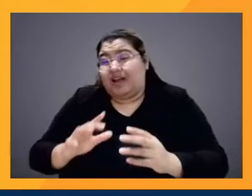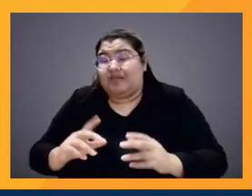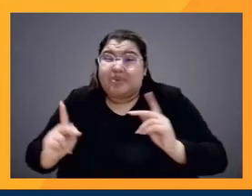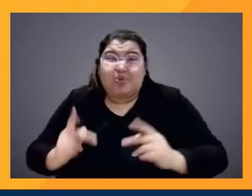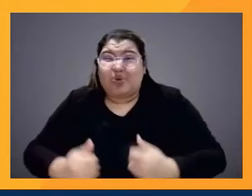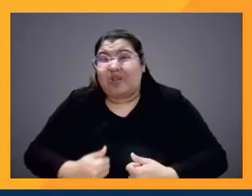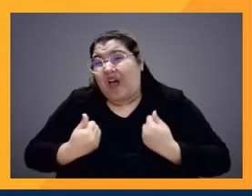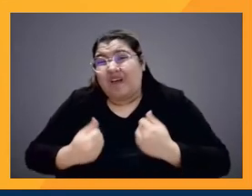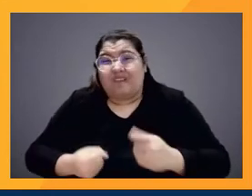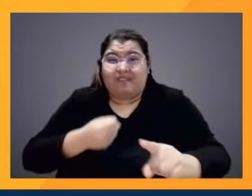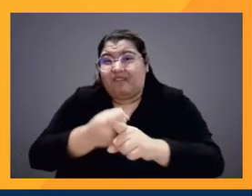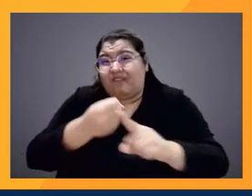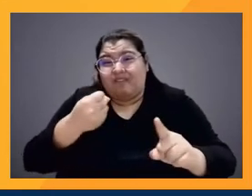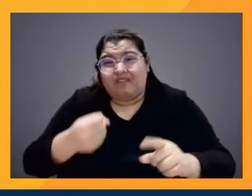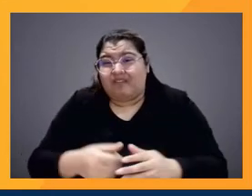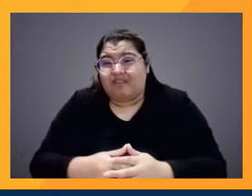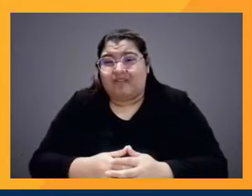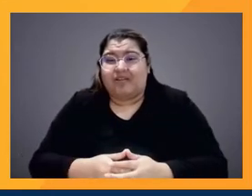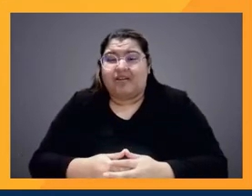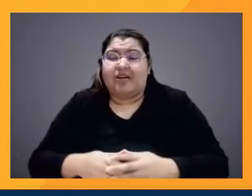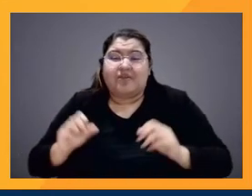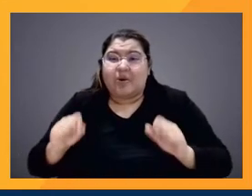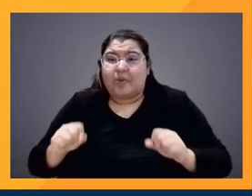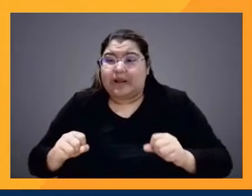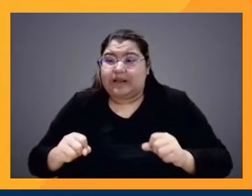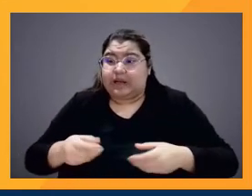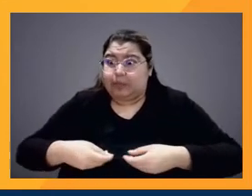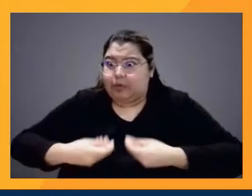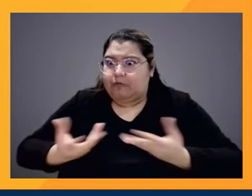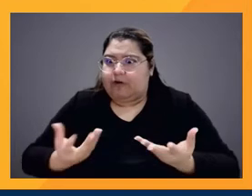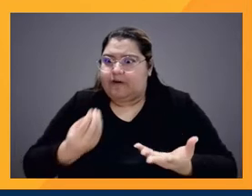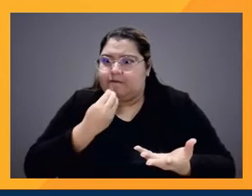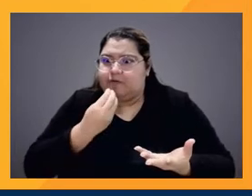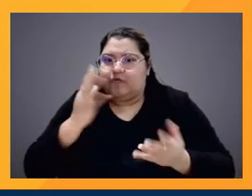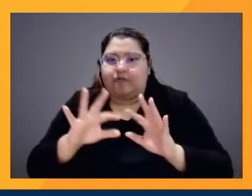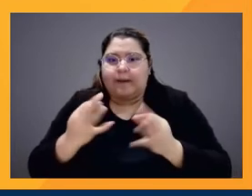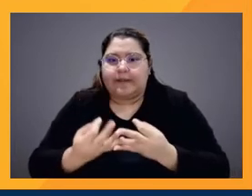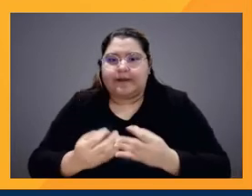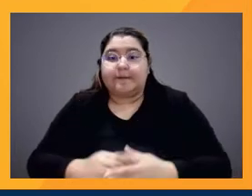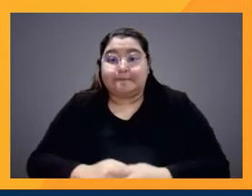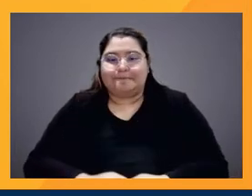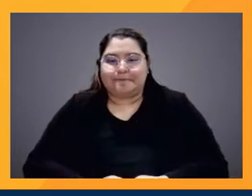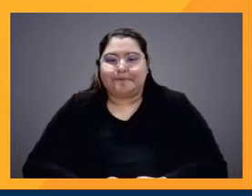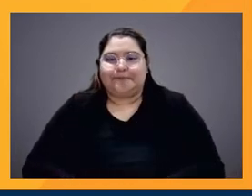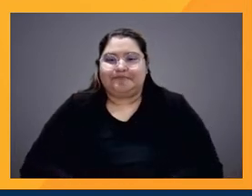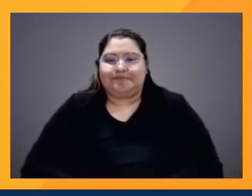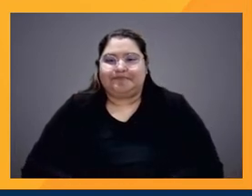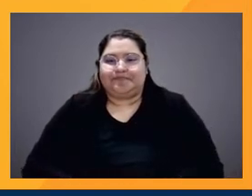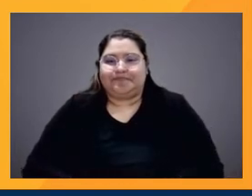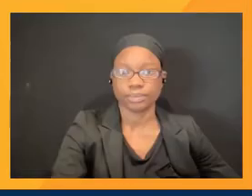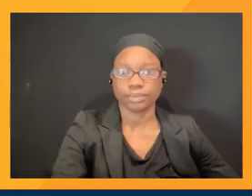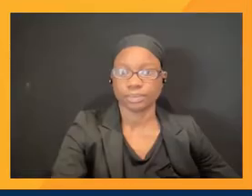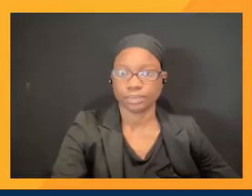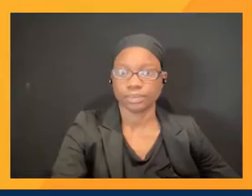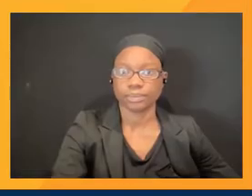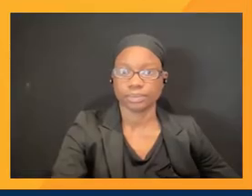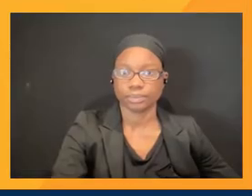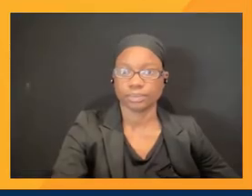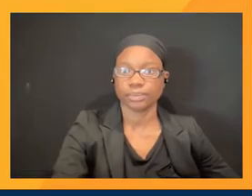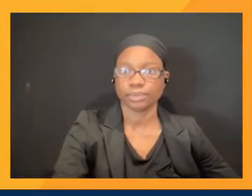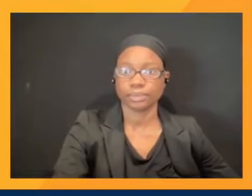lobbied hard to get that. And it has billions of dollars in subsidies, essentially. I mean, that's basically what it is, so